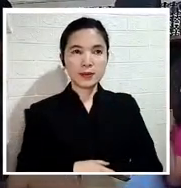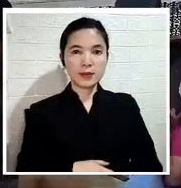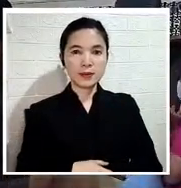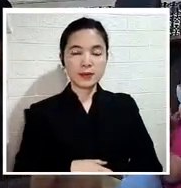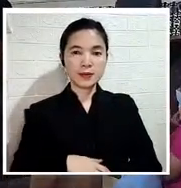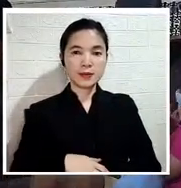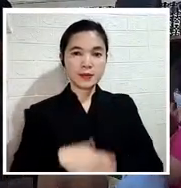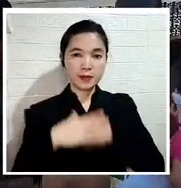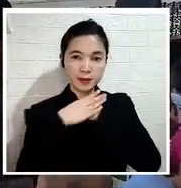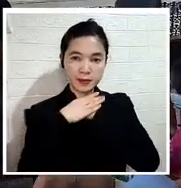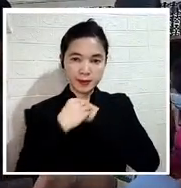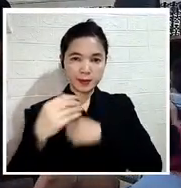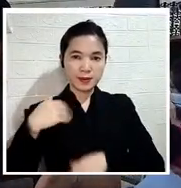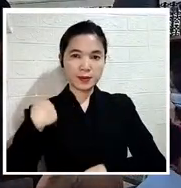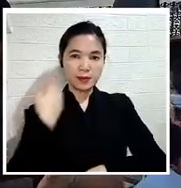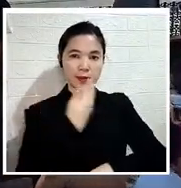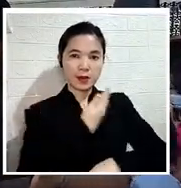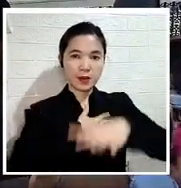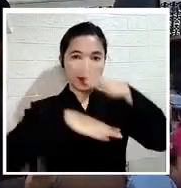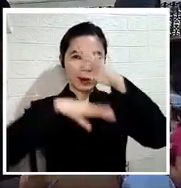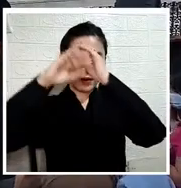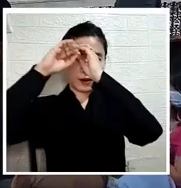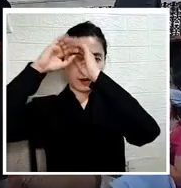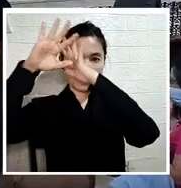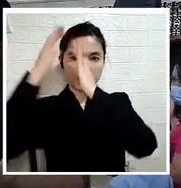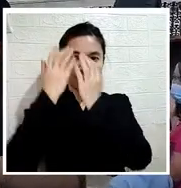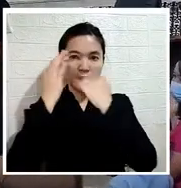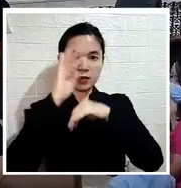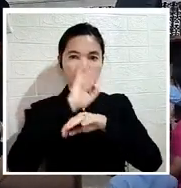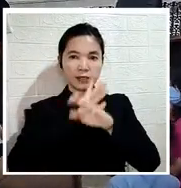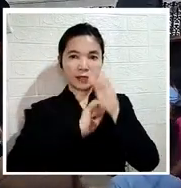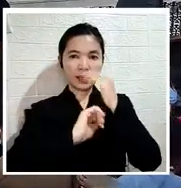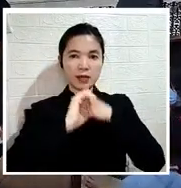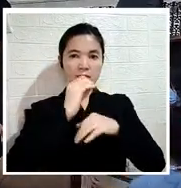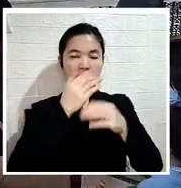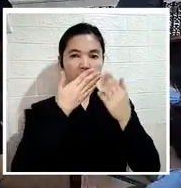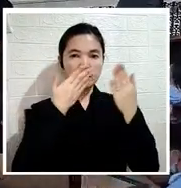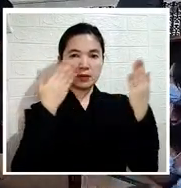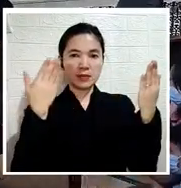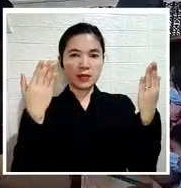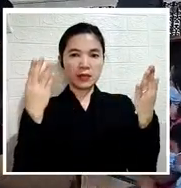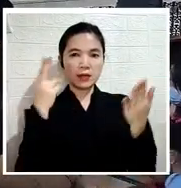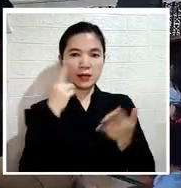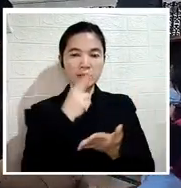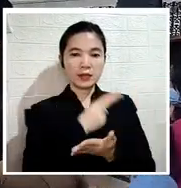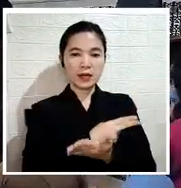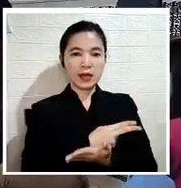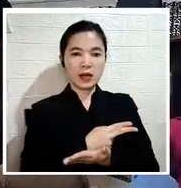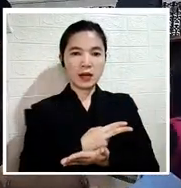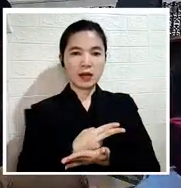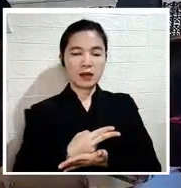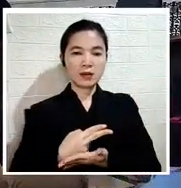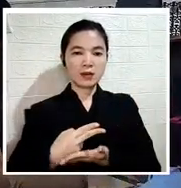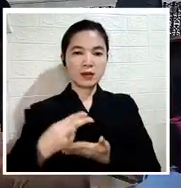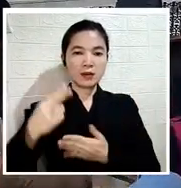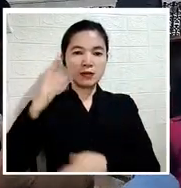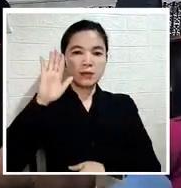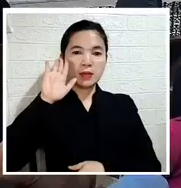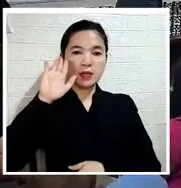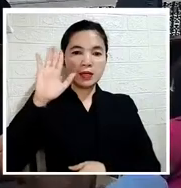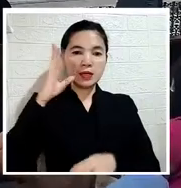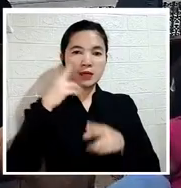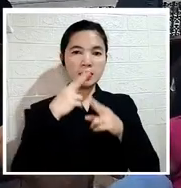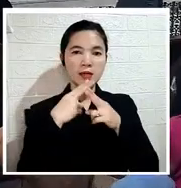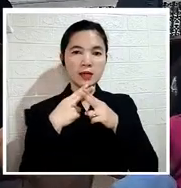Our Father, who art in heaven, hallowed be